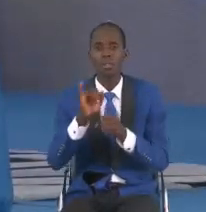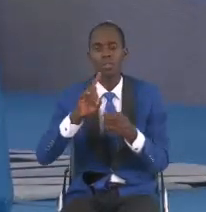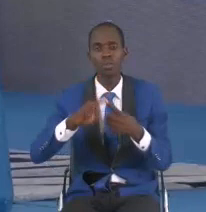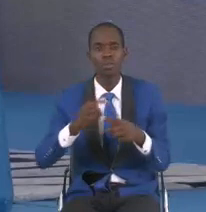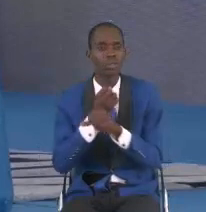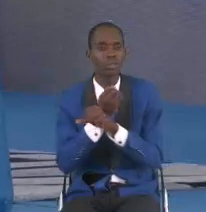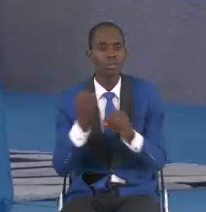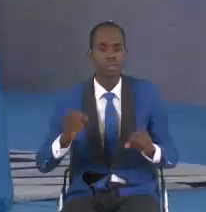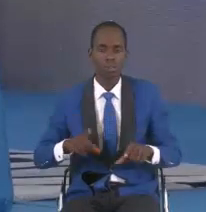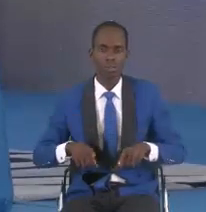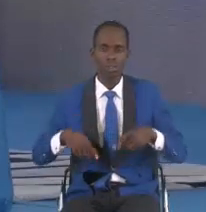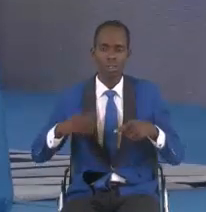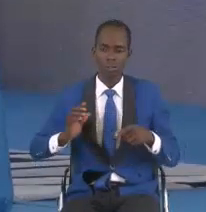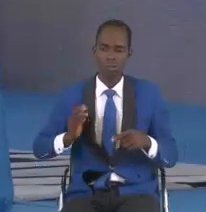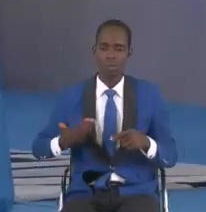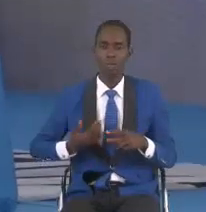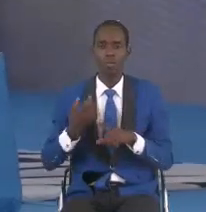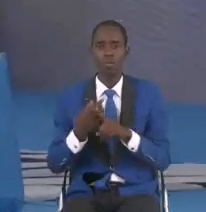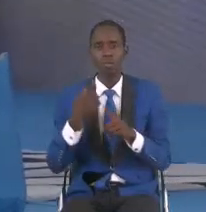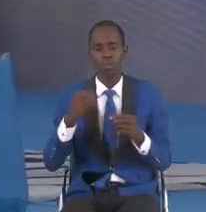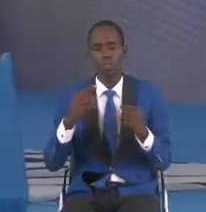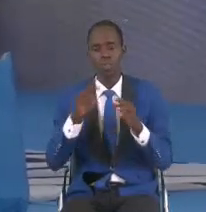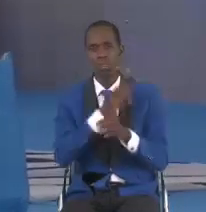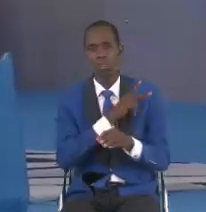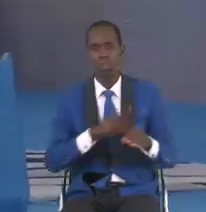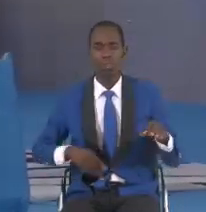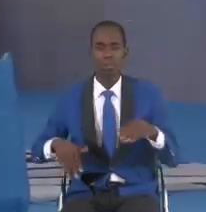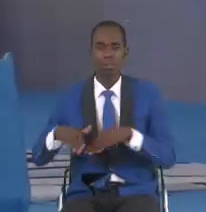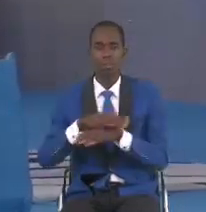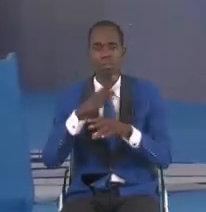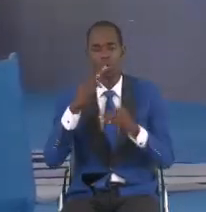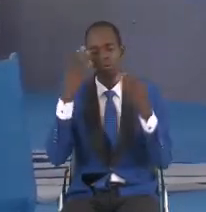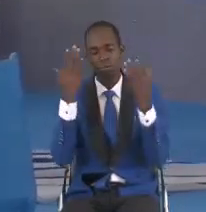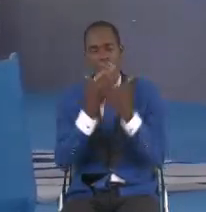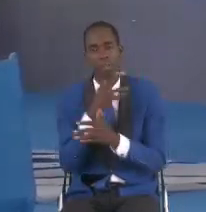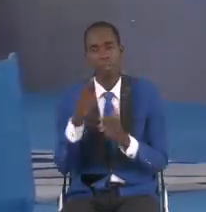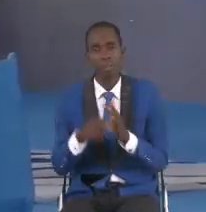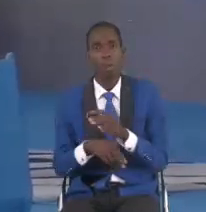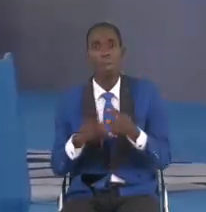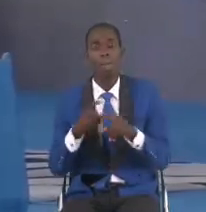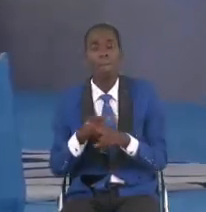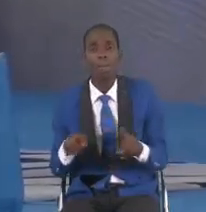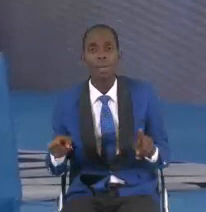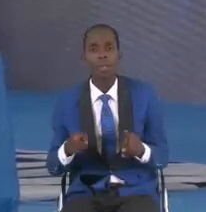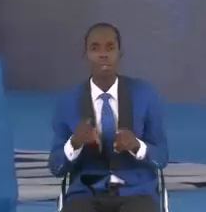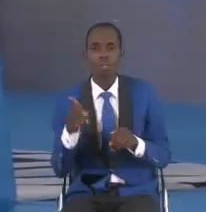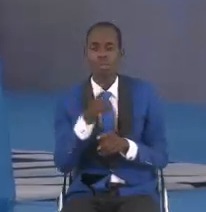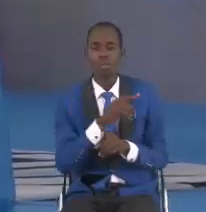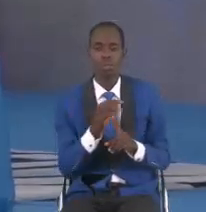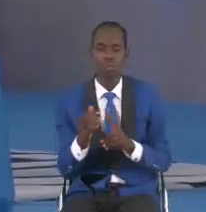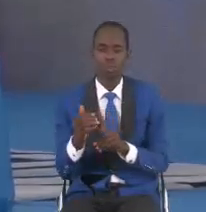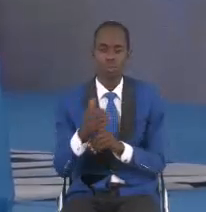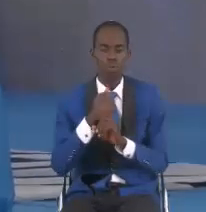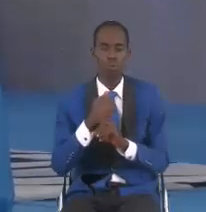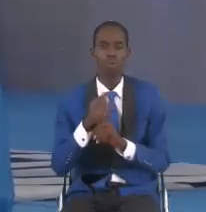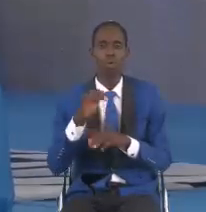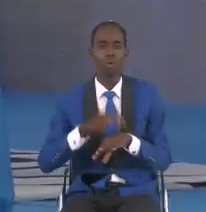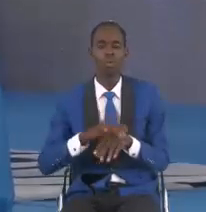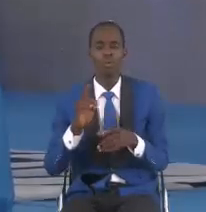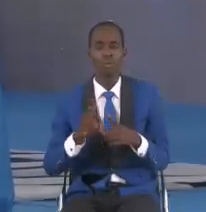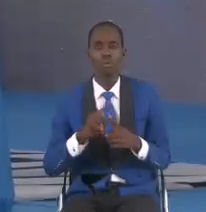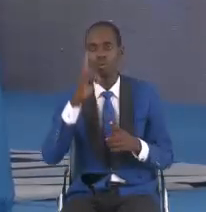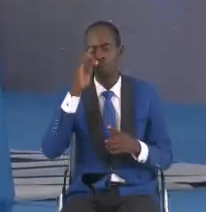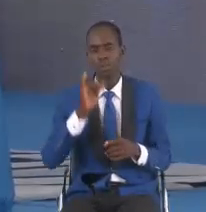the kingdom of darkness. But you lay hold on eternal life, whereunto thou